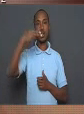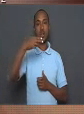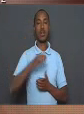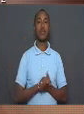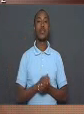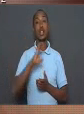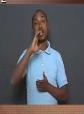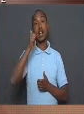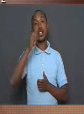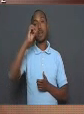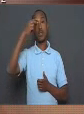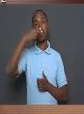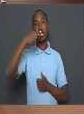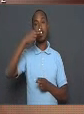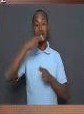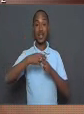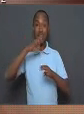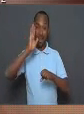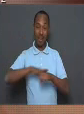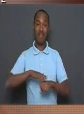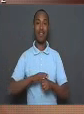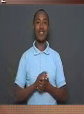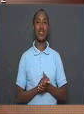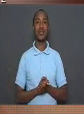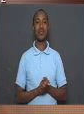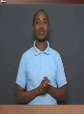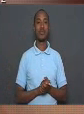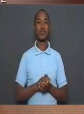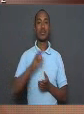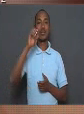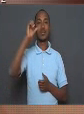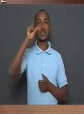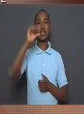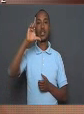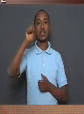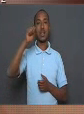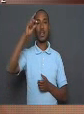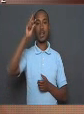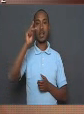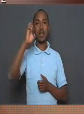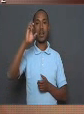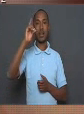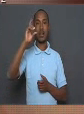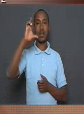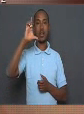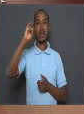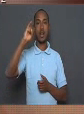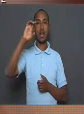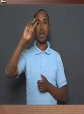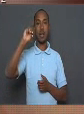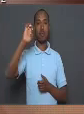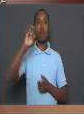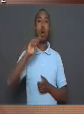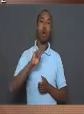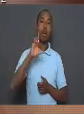Calcium hydroxide is also referred to as slaked lime or lime